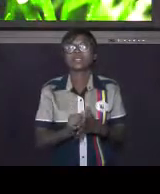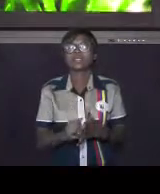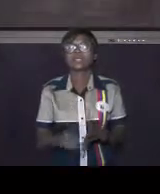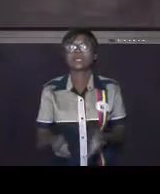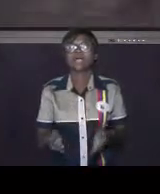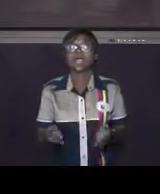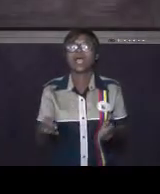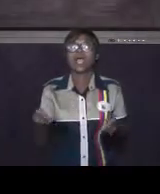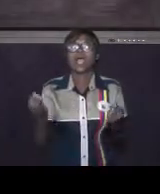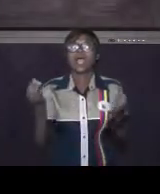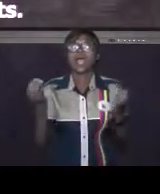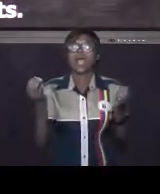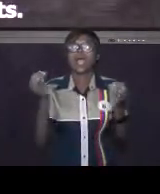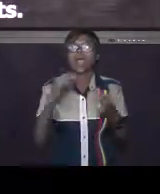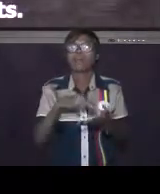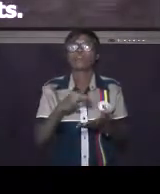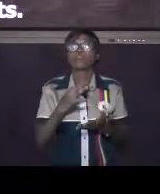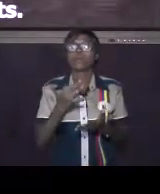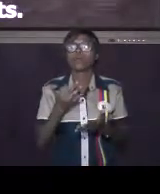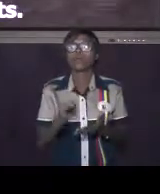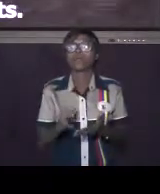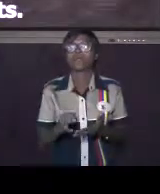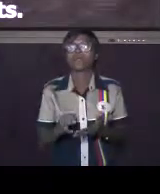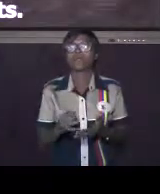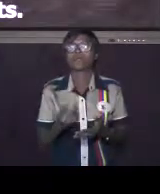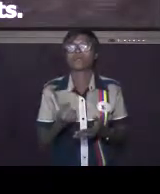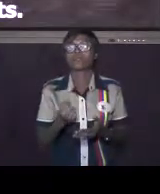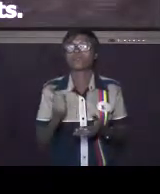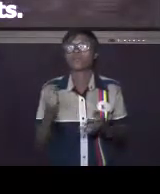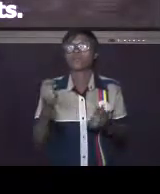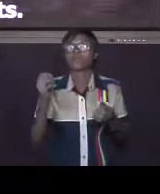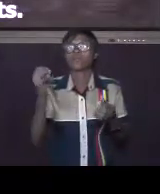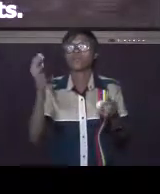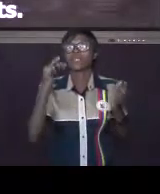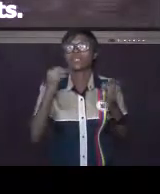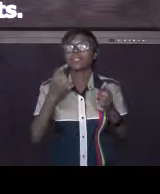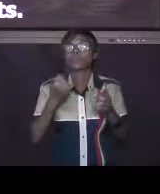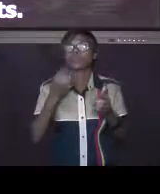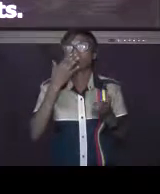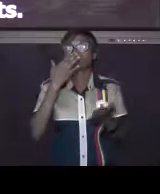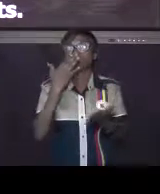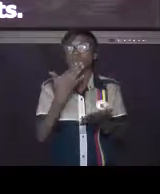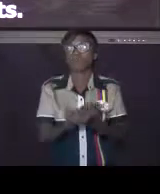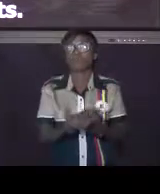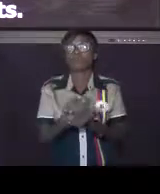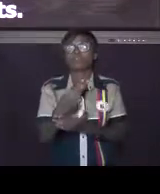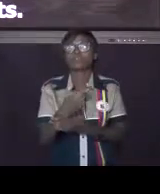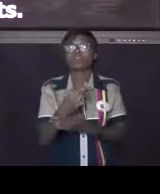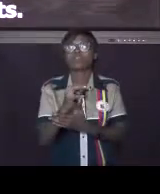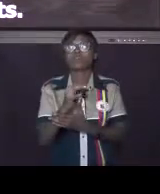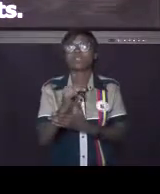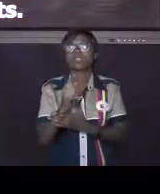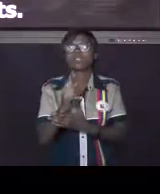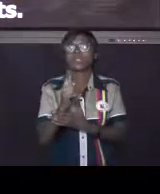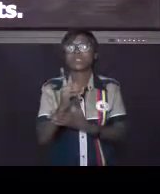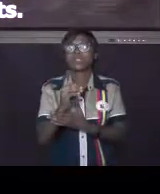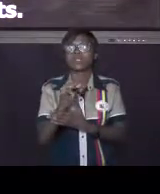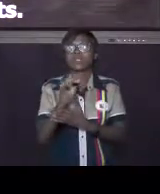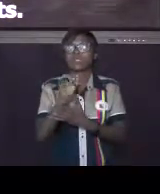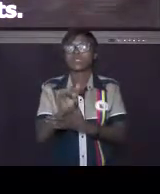air. So it's very important. Good humidity around the plant is even